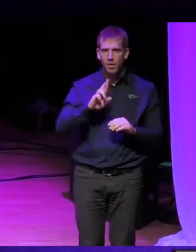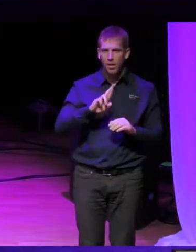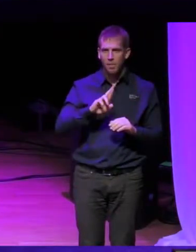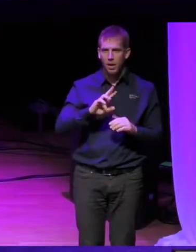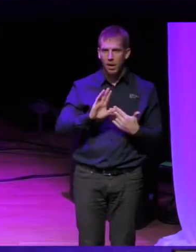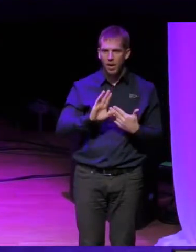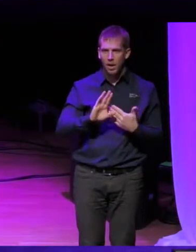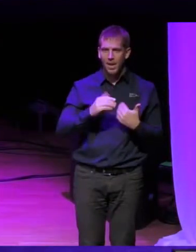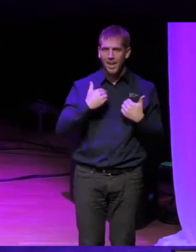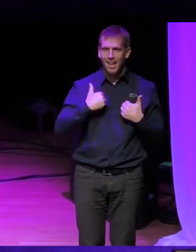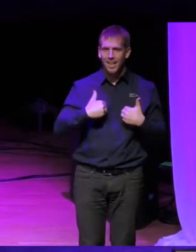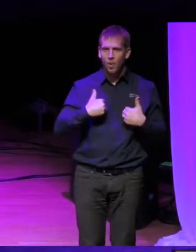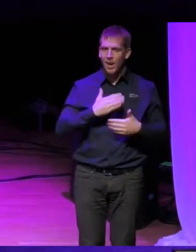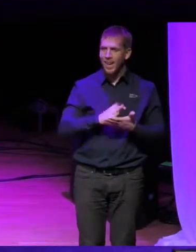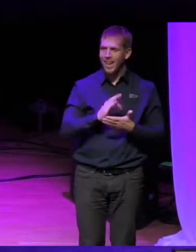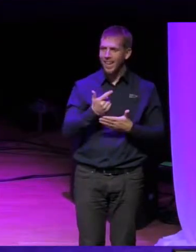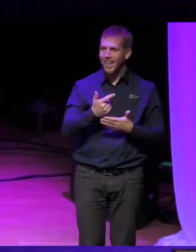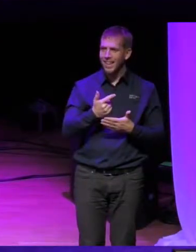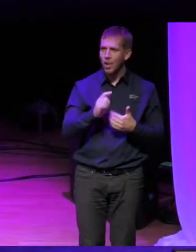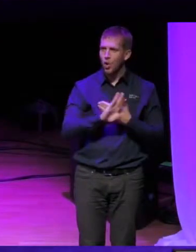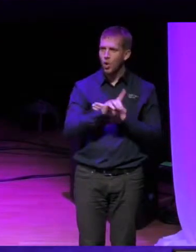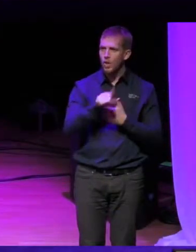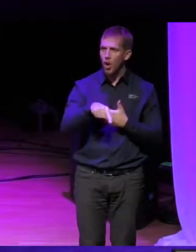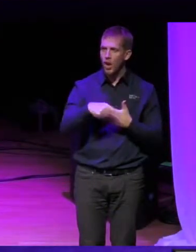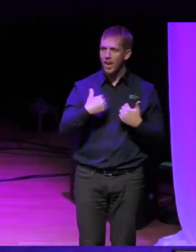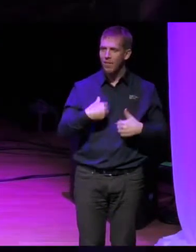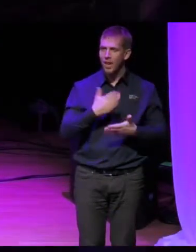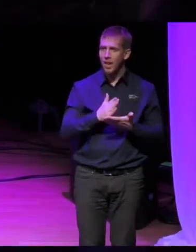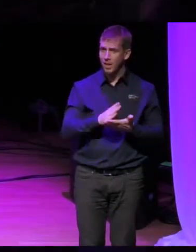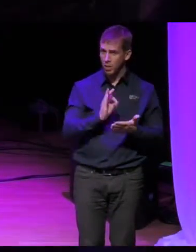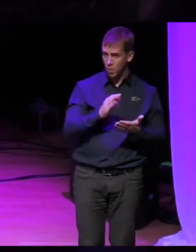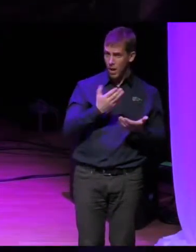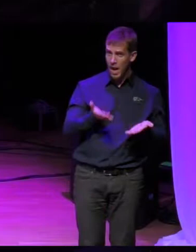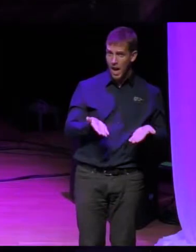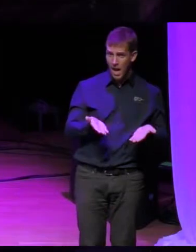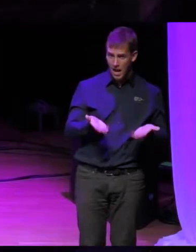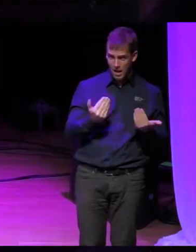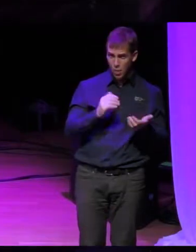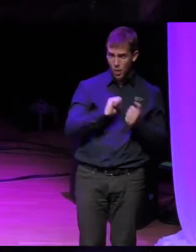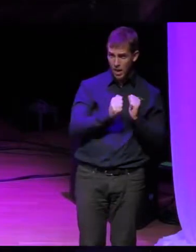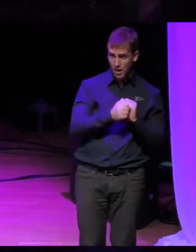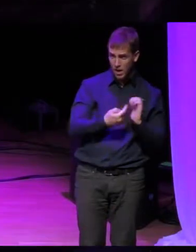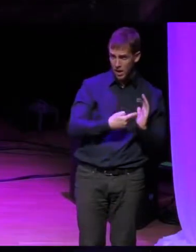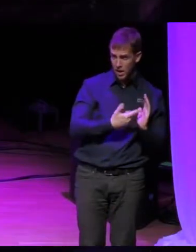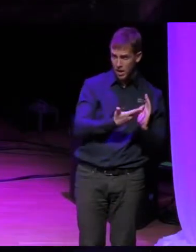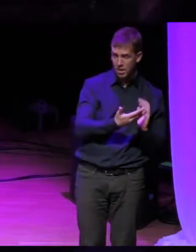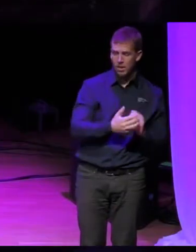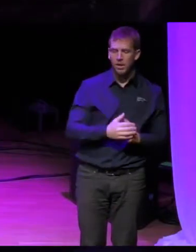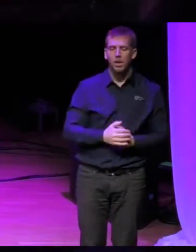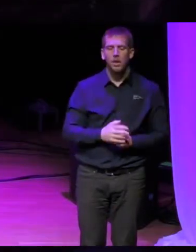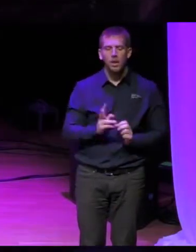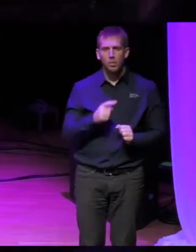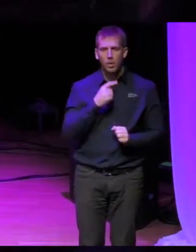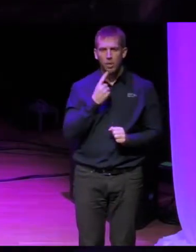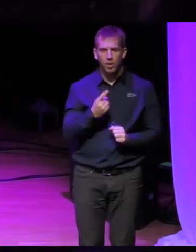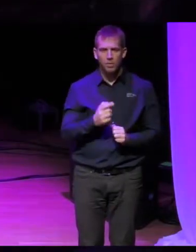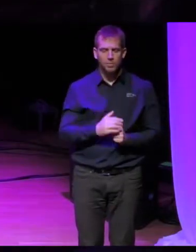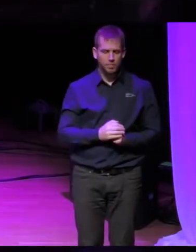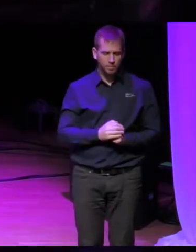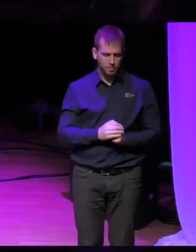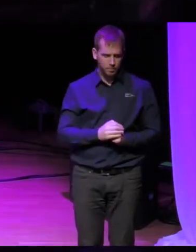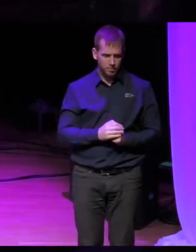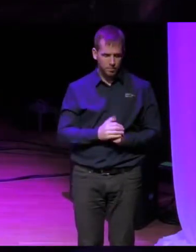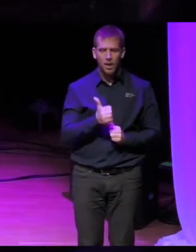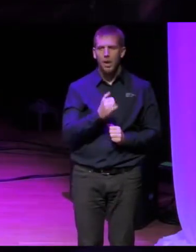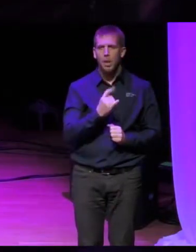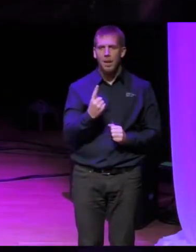of individual rights. Can you tell us a bit about that? Yes, so as I mentioned, the Bill of Rights actually refers